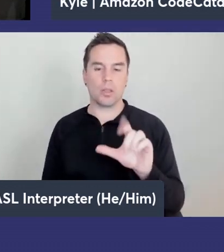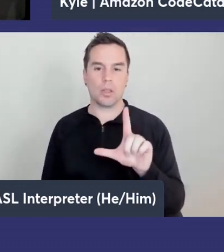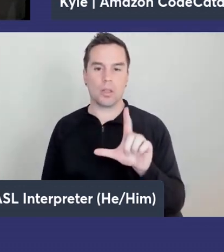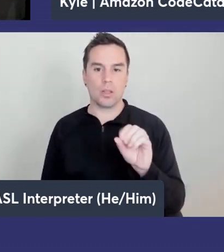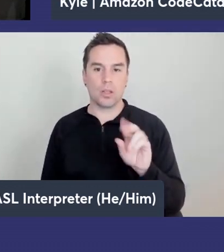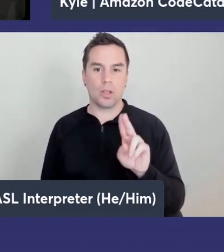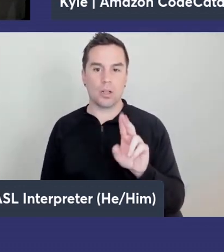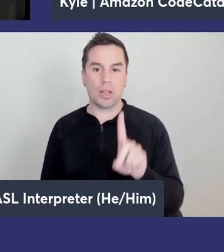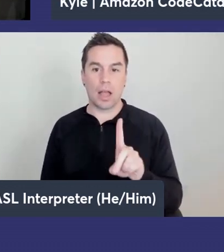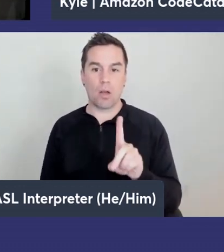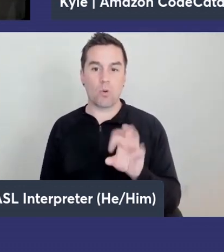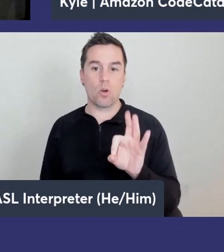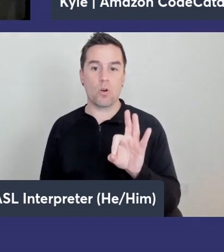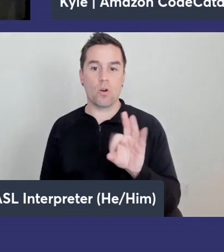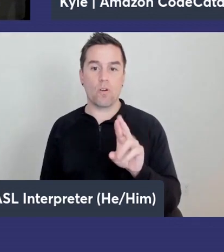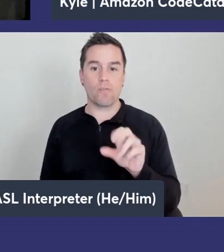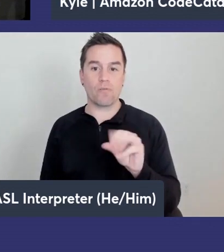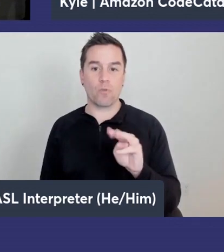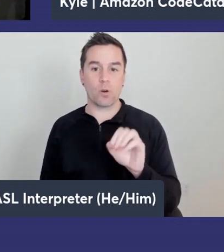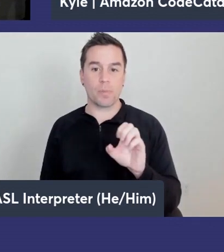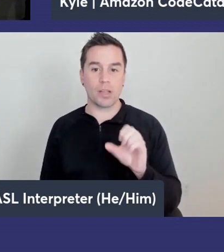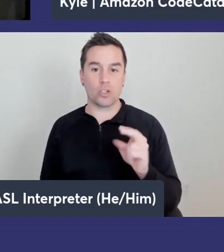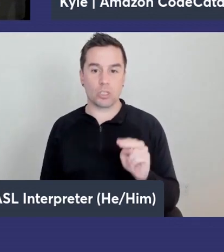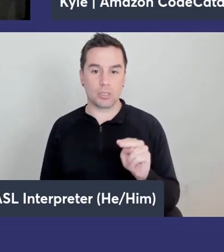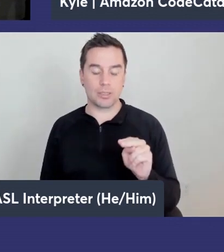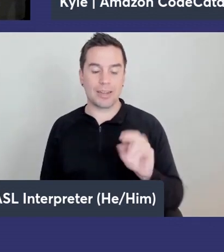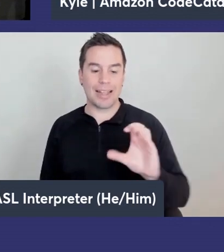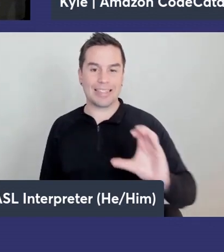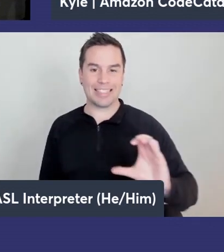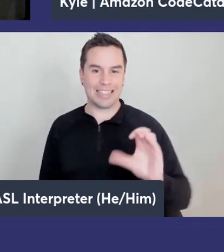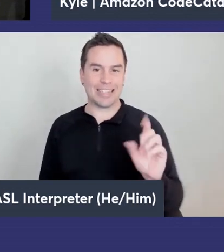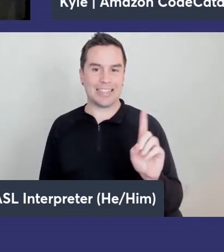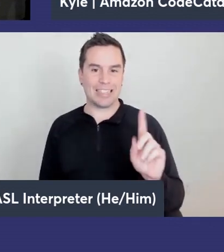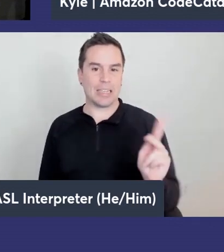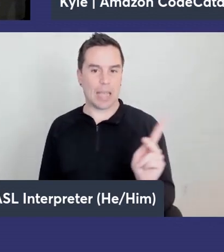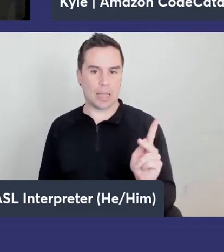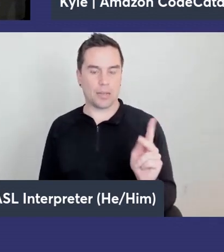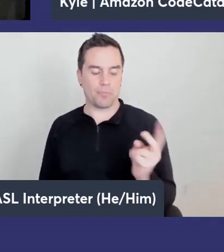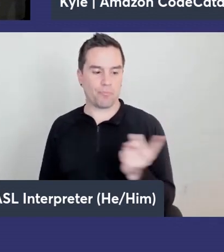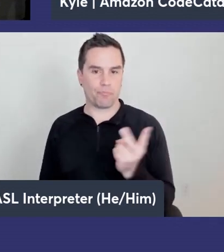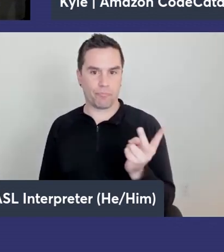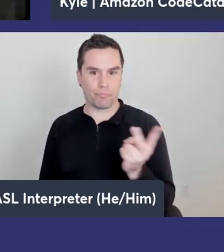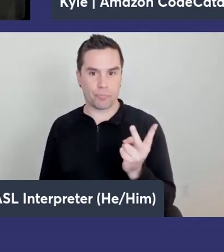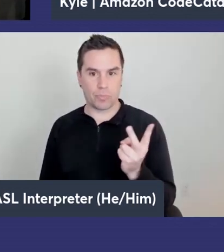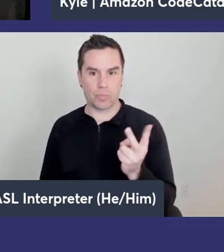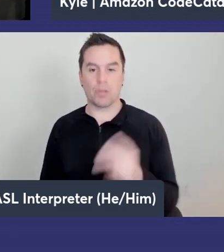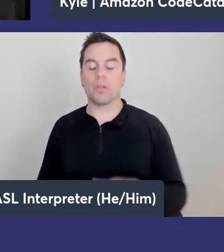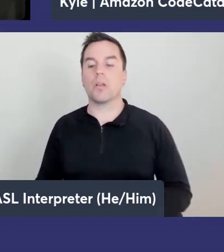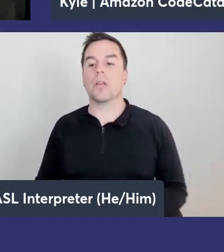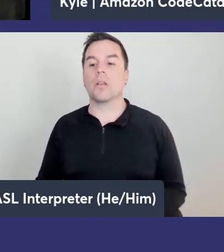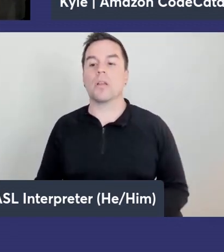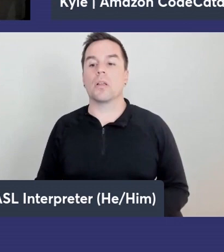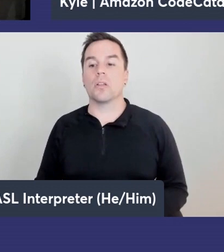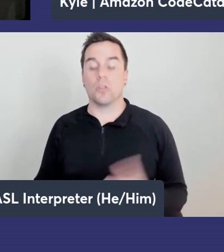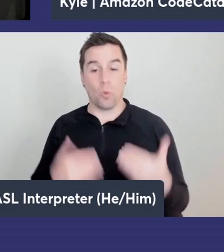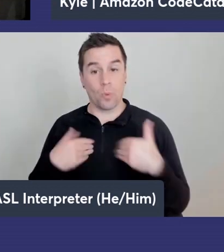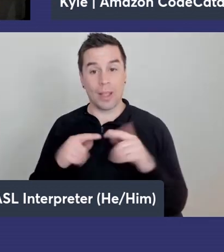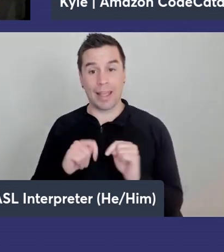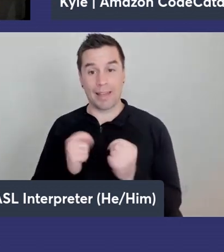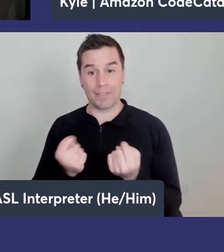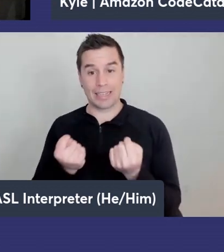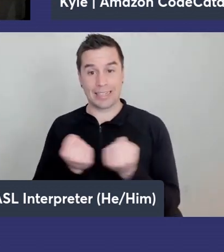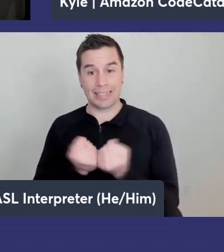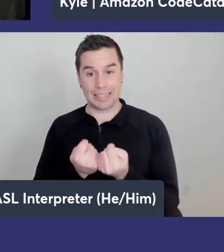And what we're building, so definitely this is a good example of follow up with feedback. So we have a team tightly similar to Code